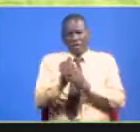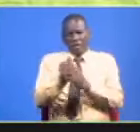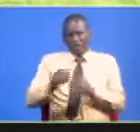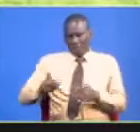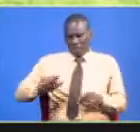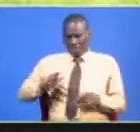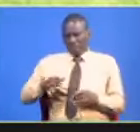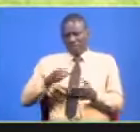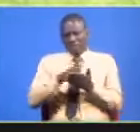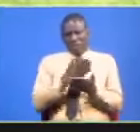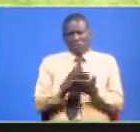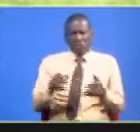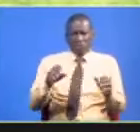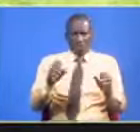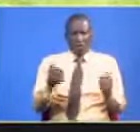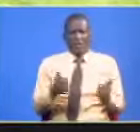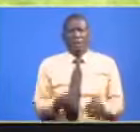ladies section